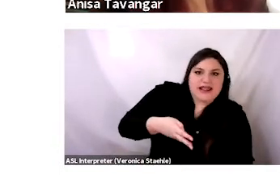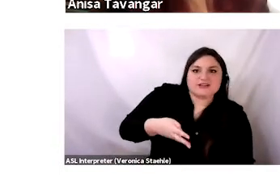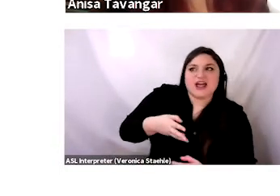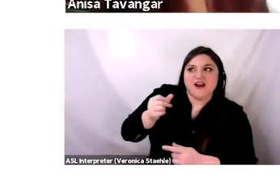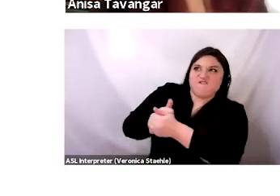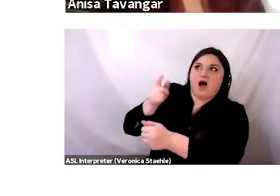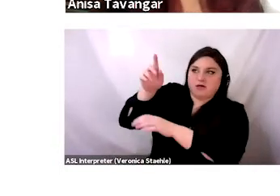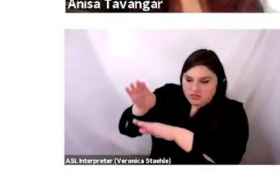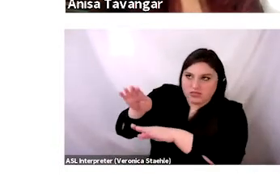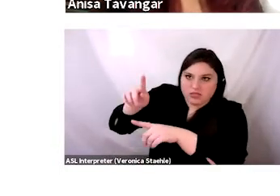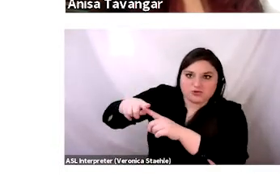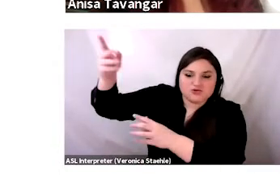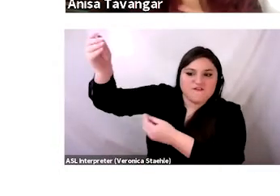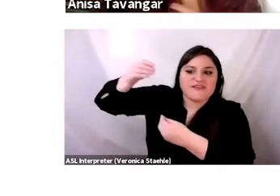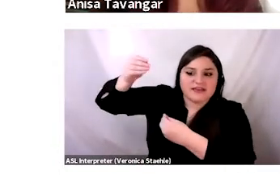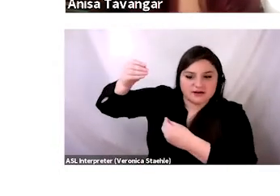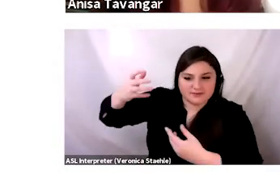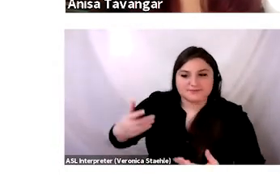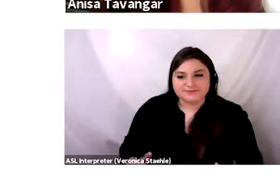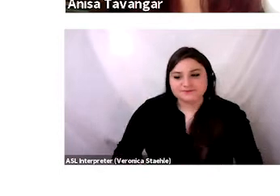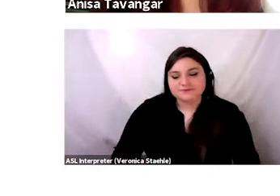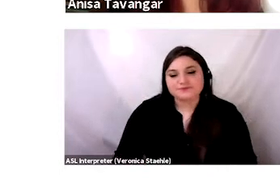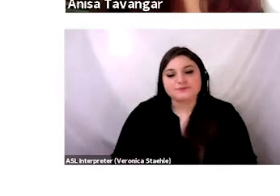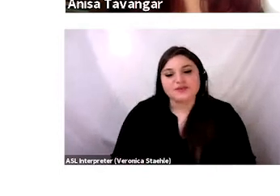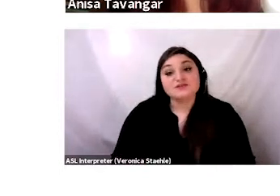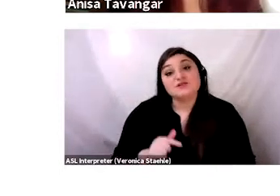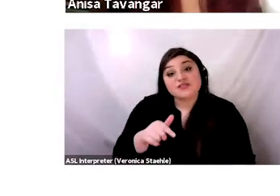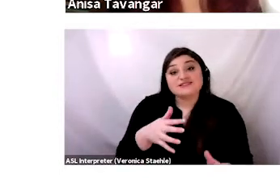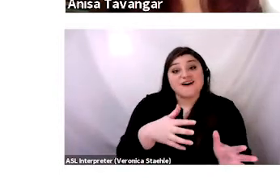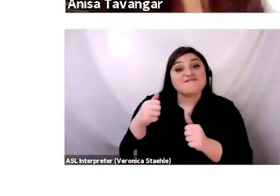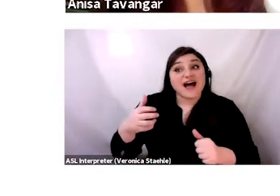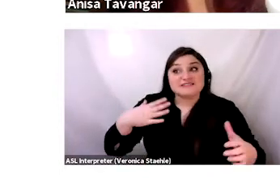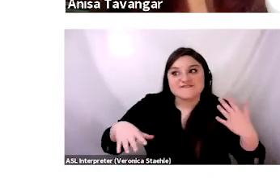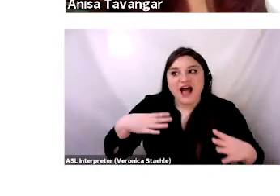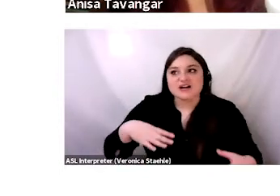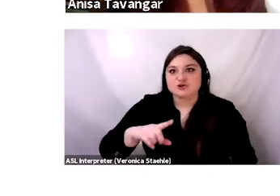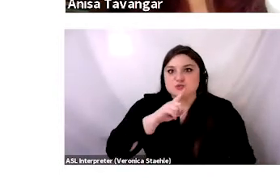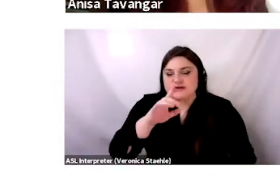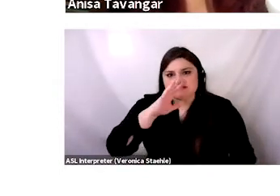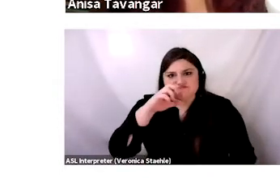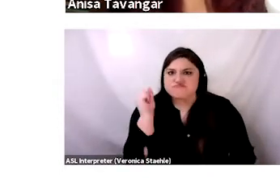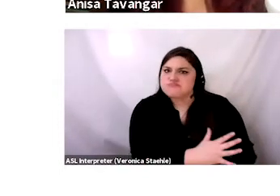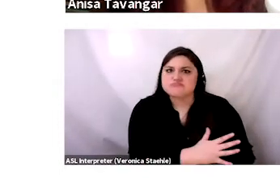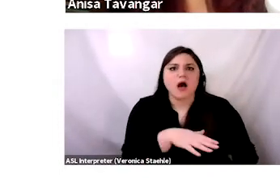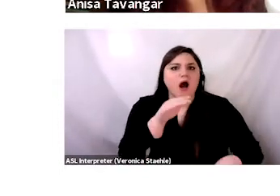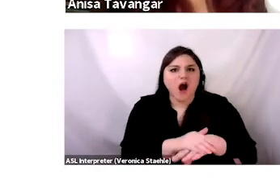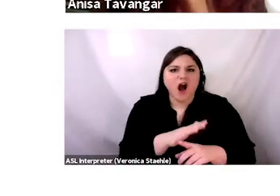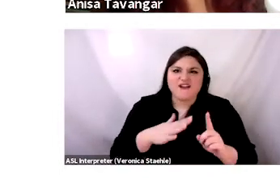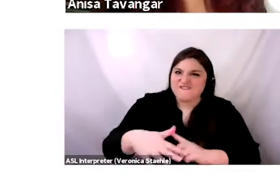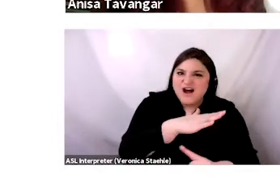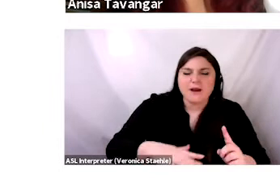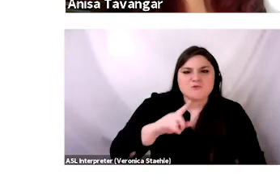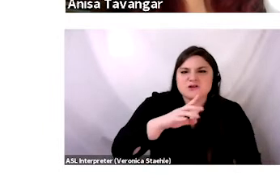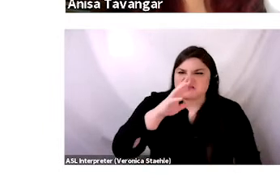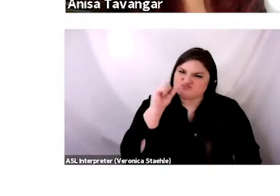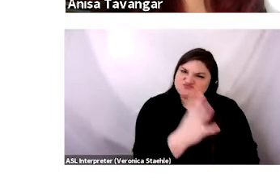incredibly dangerous. Bringing it back to this notion of fast fashion as well, this is where disregard for environmental